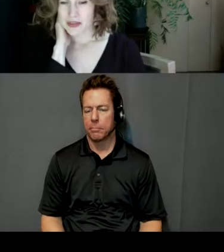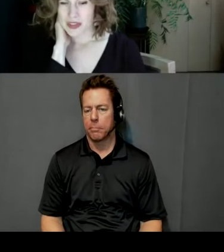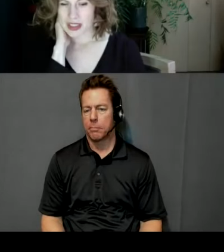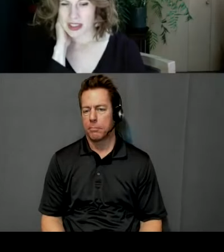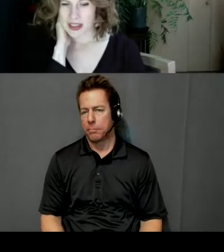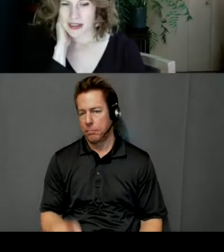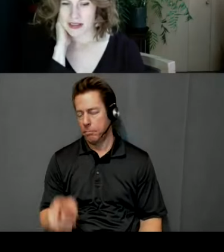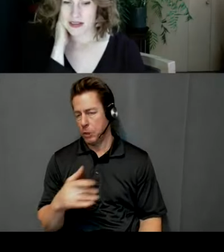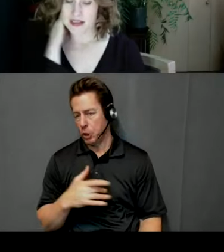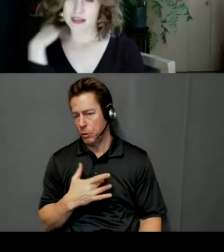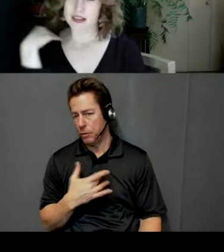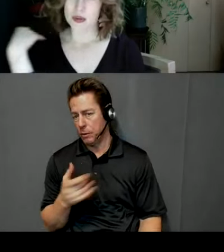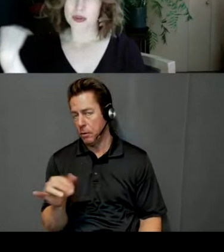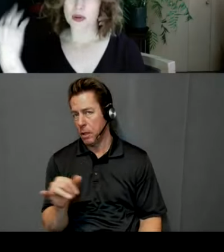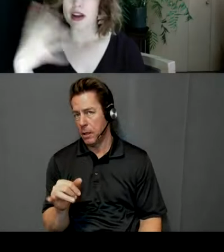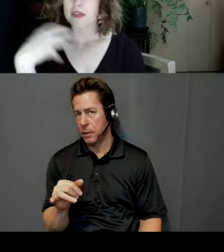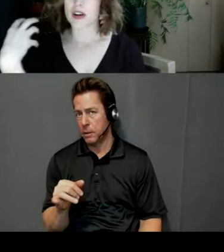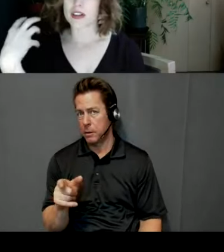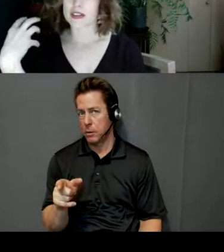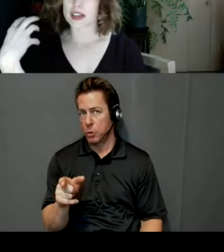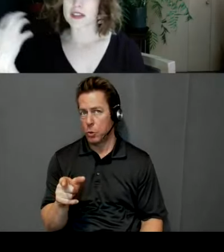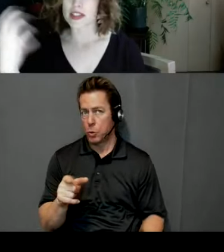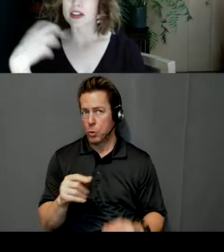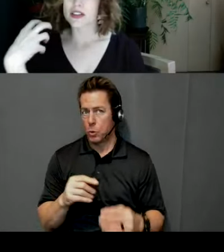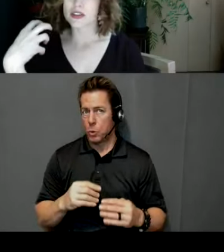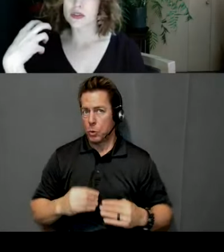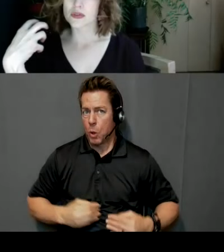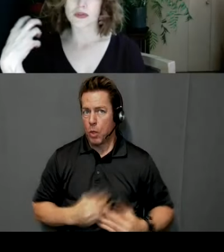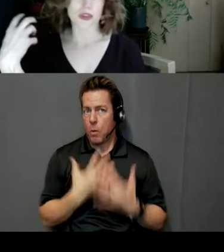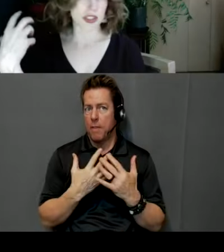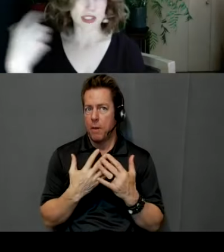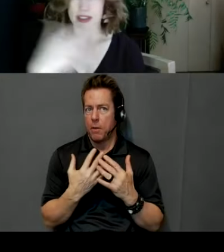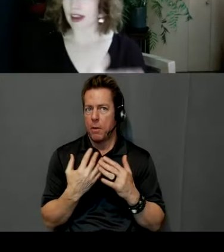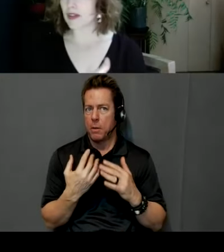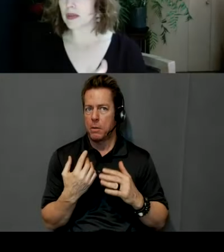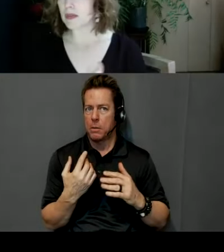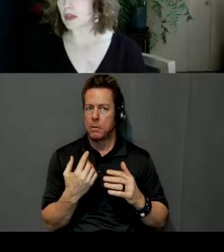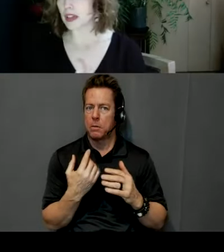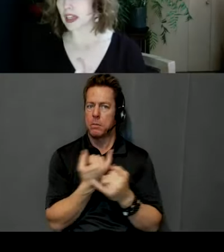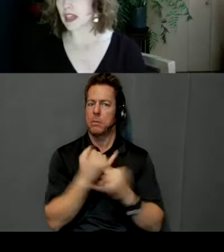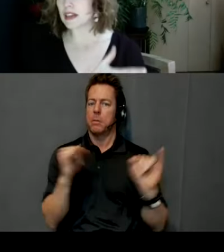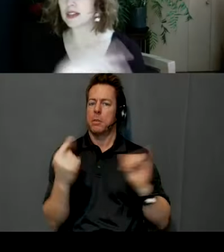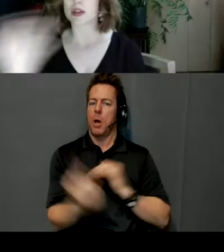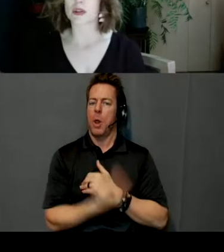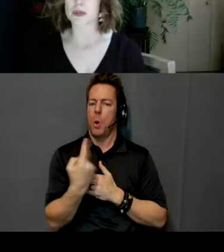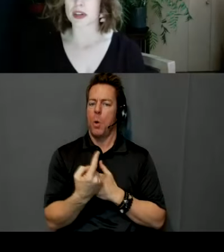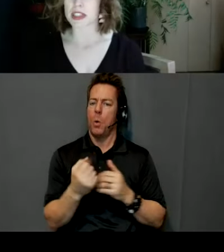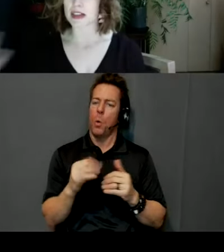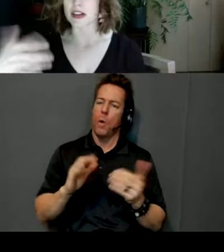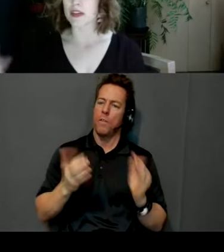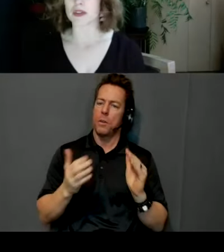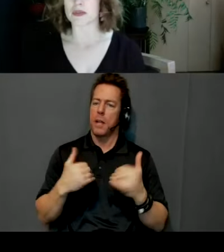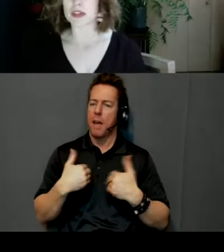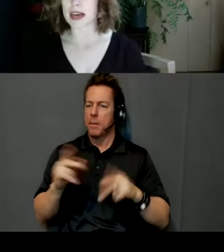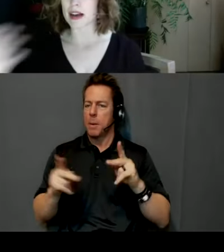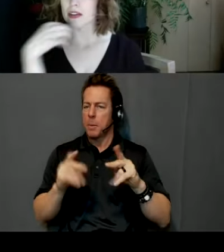Do you feel like you thrive on kind of the solitude versus like having people in a studio experience that